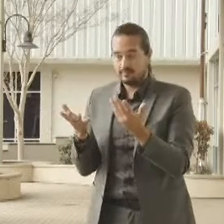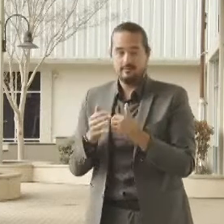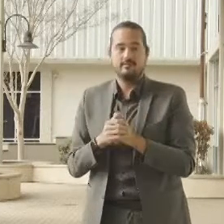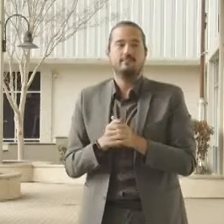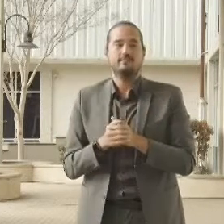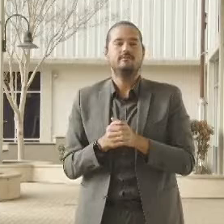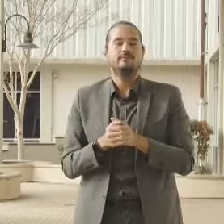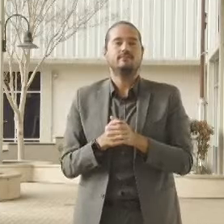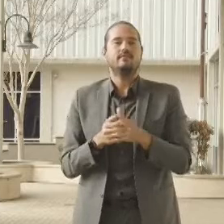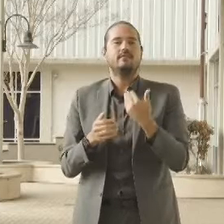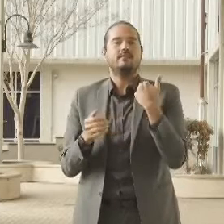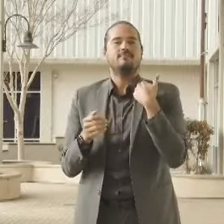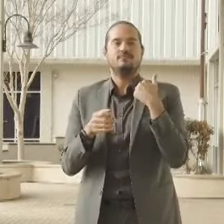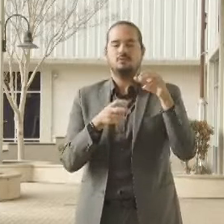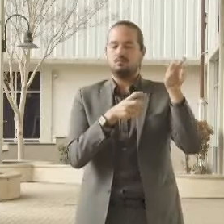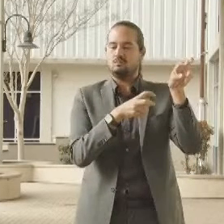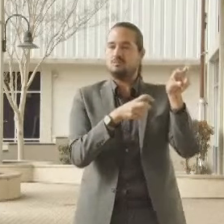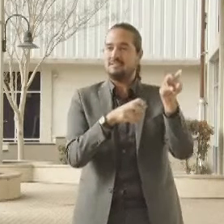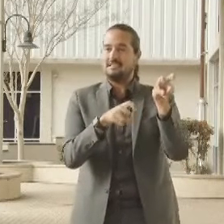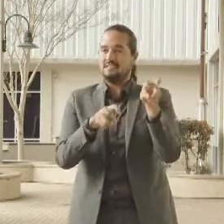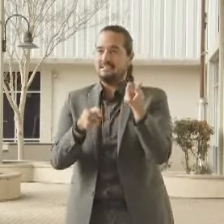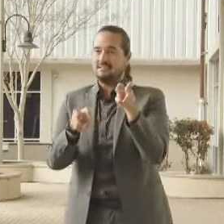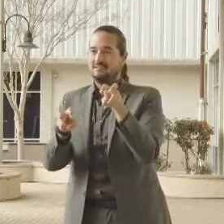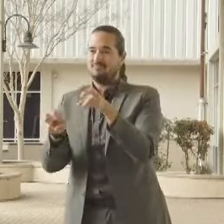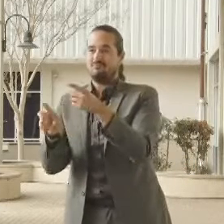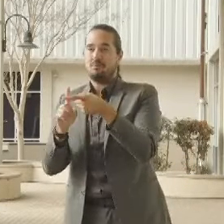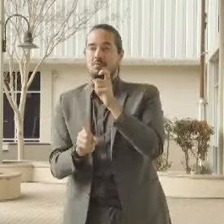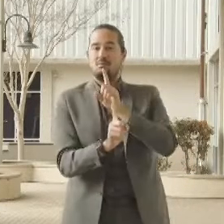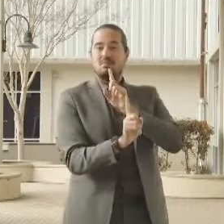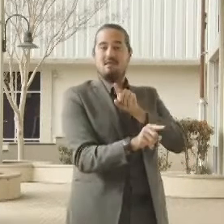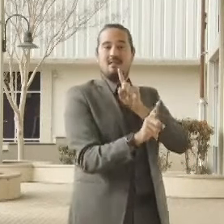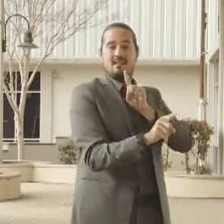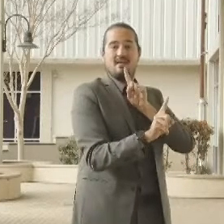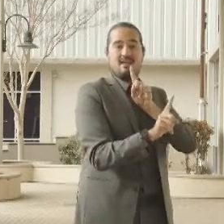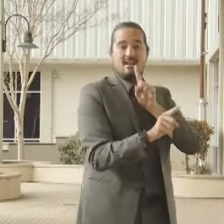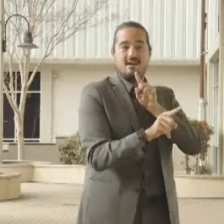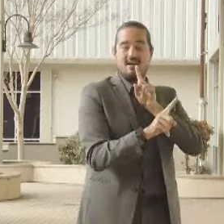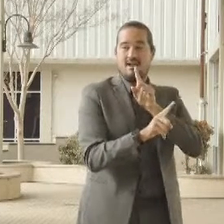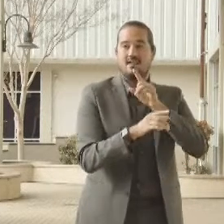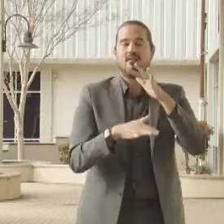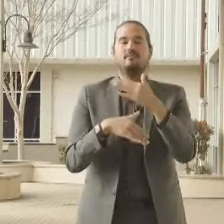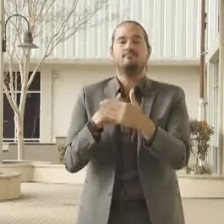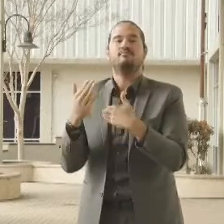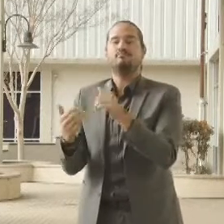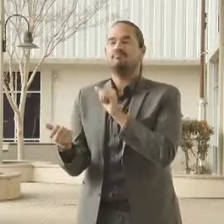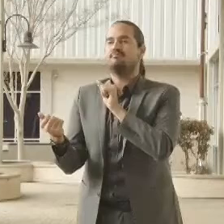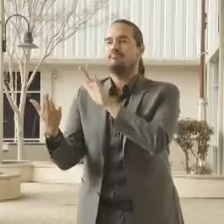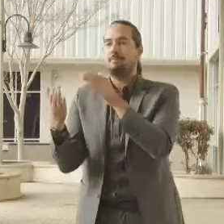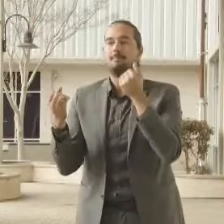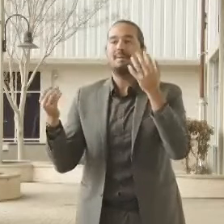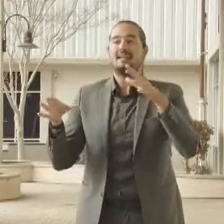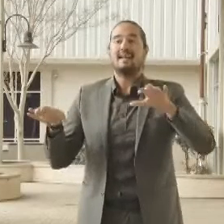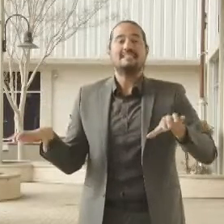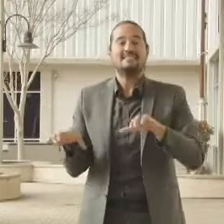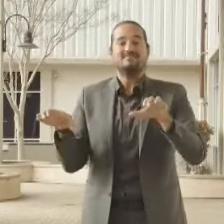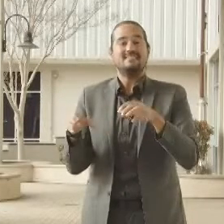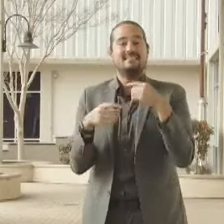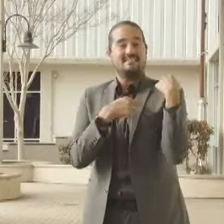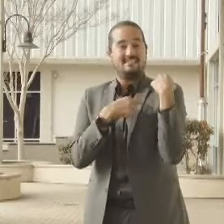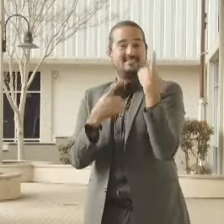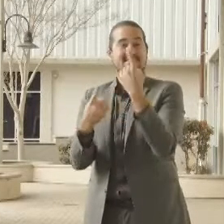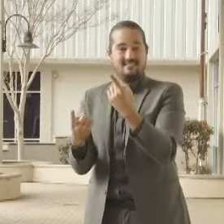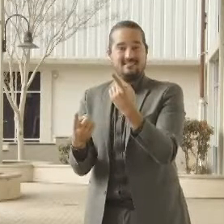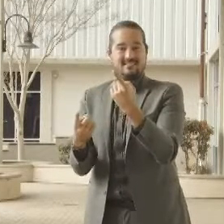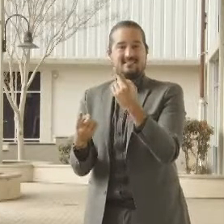transition of sorts, where many of the activities that we've been doing as government,